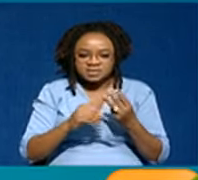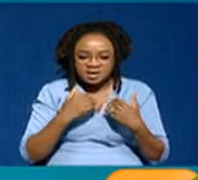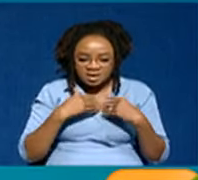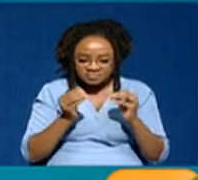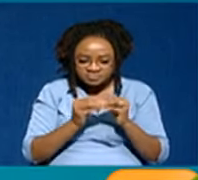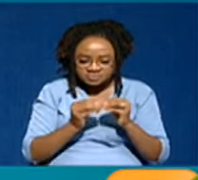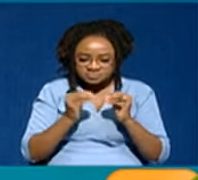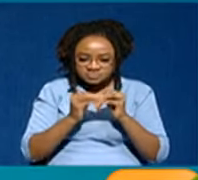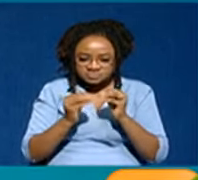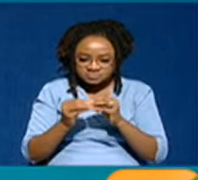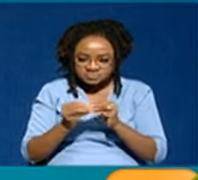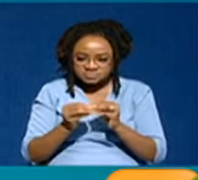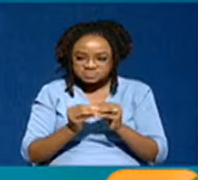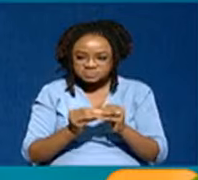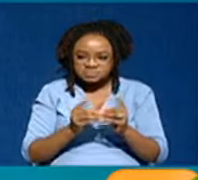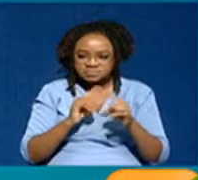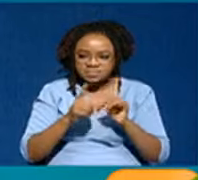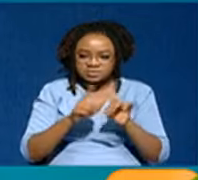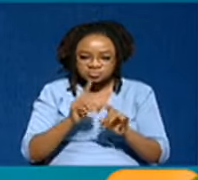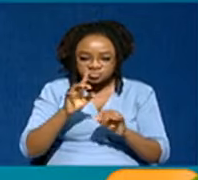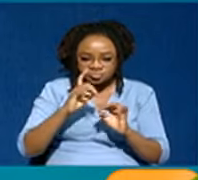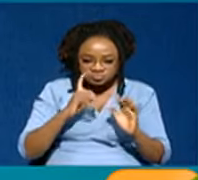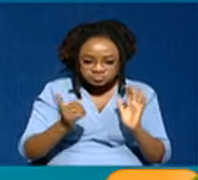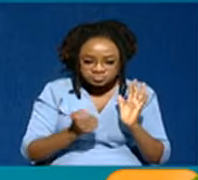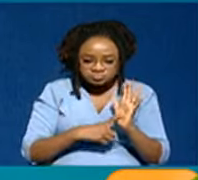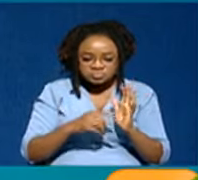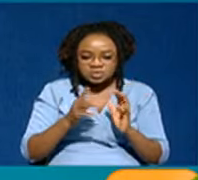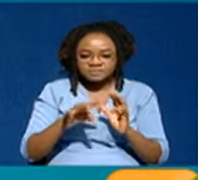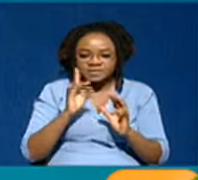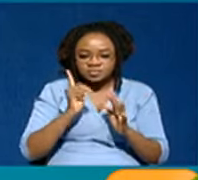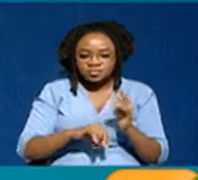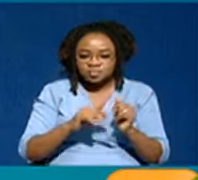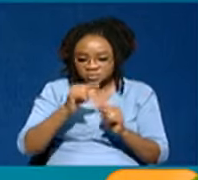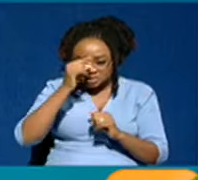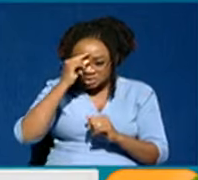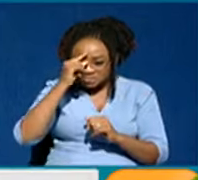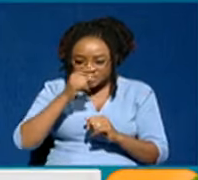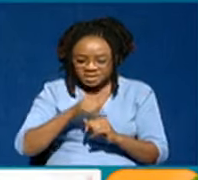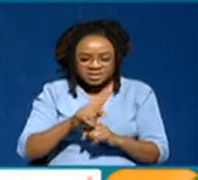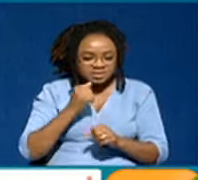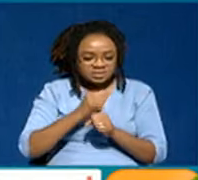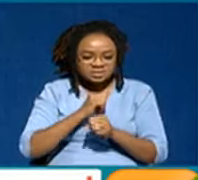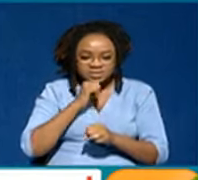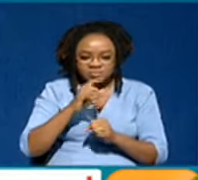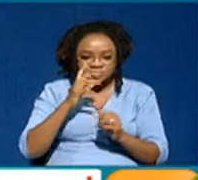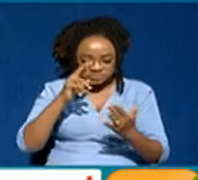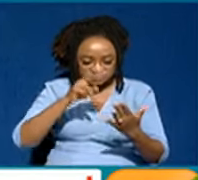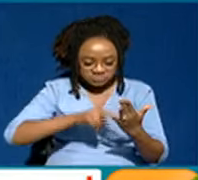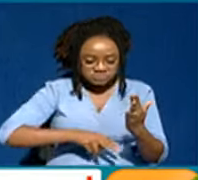ongoing. But then you realize that the government did not even read the strike